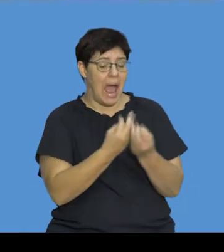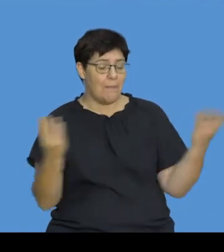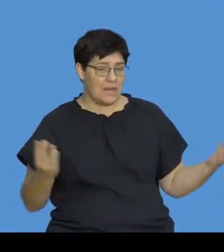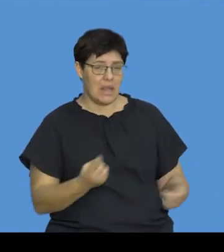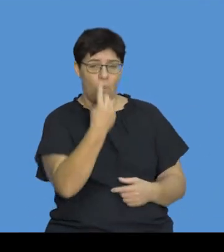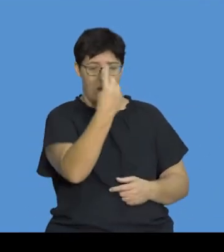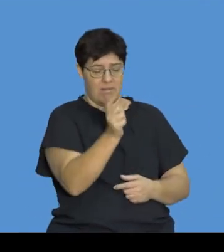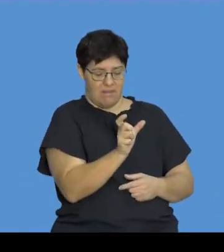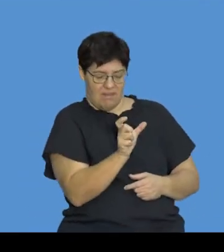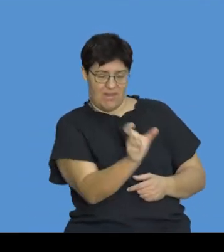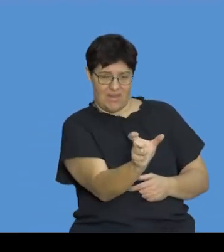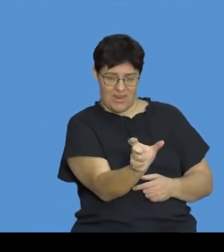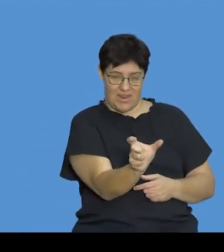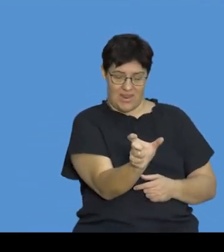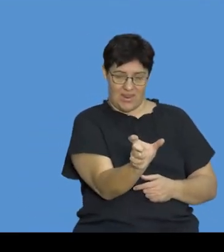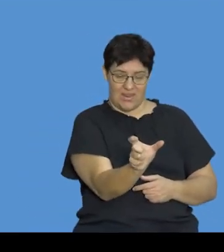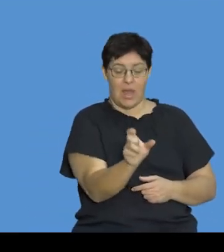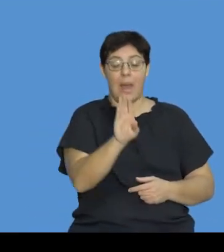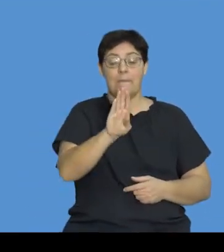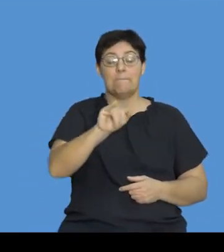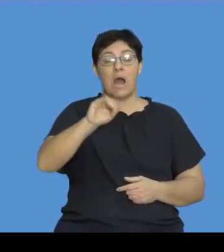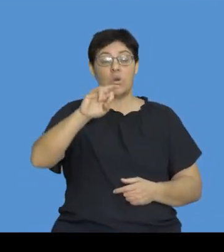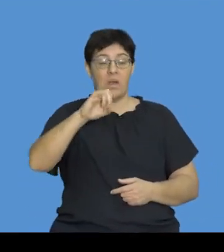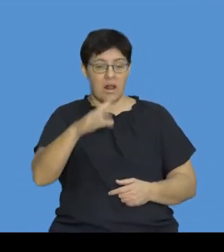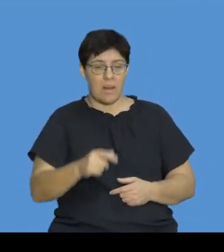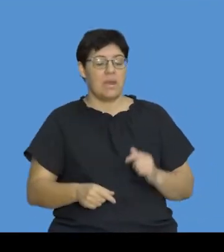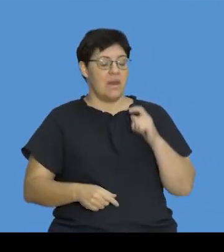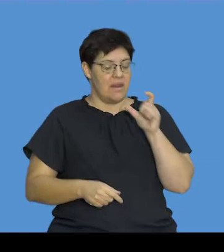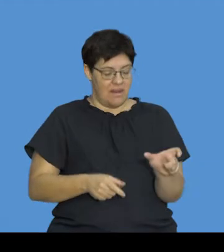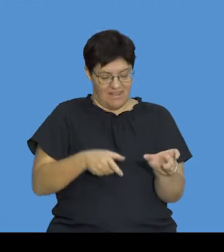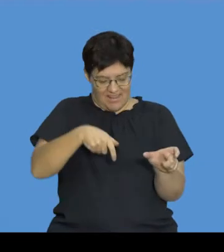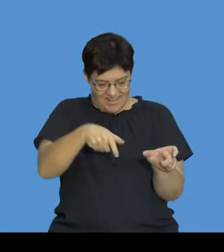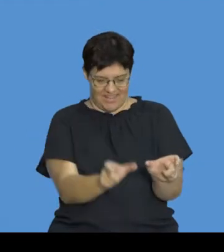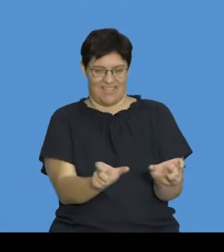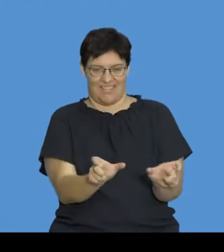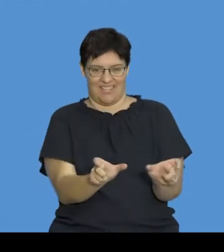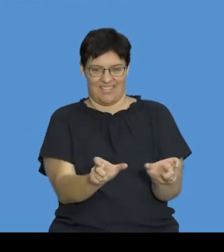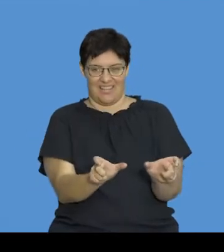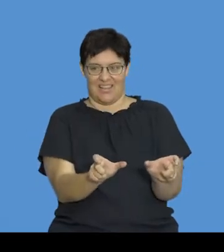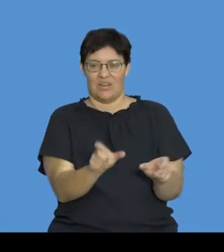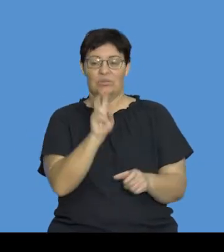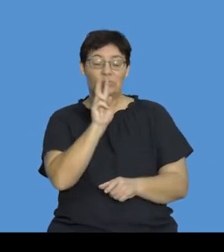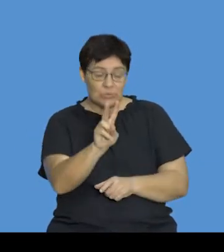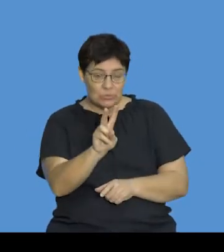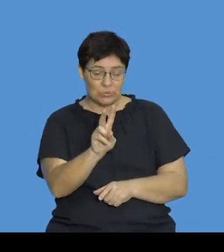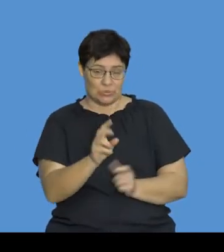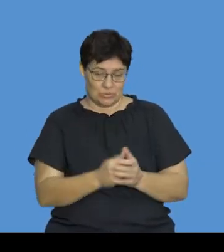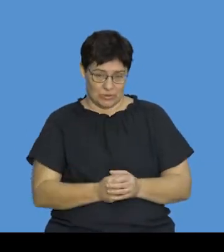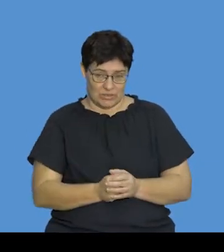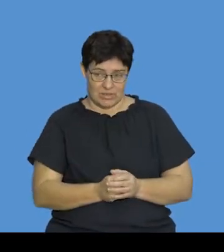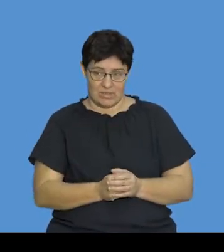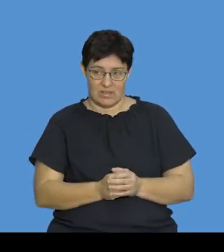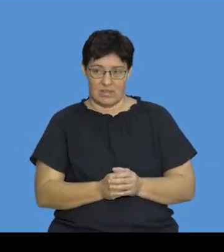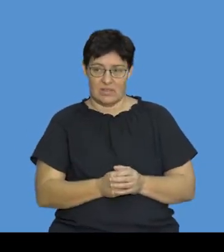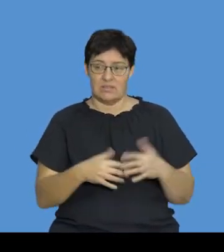Mono means one. Then binomial will then be an algebraic expression. Now, this is important. It's